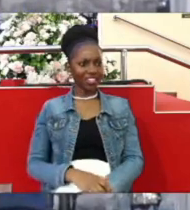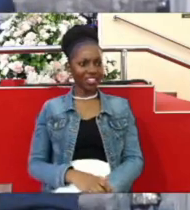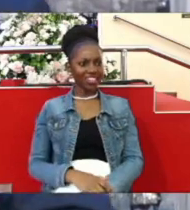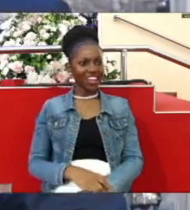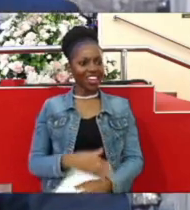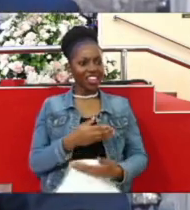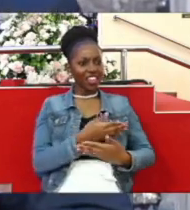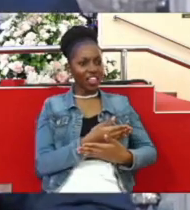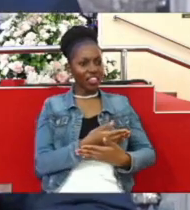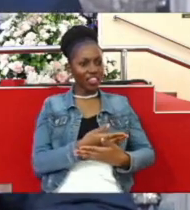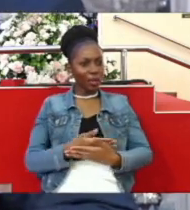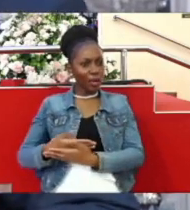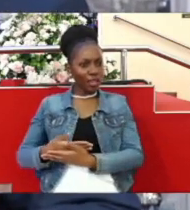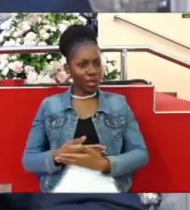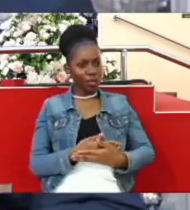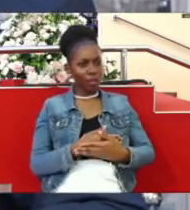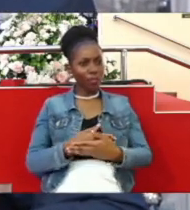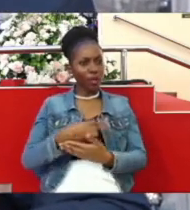today?